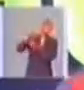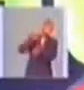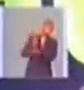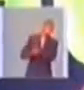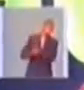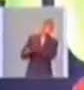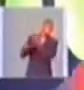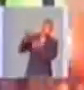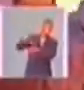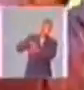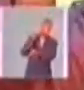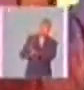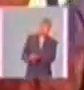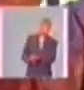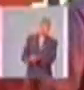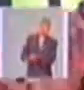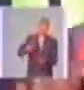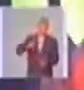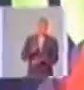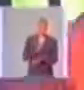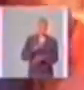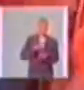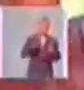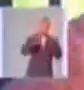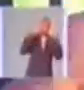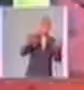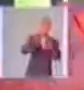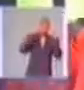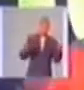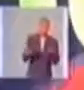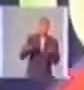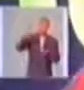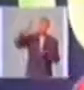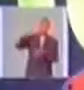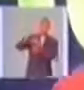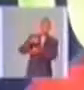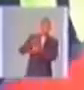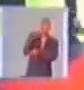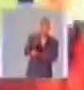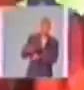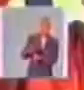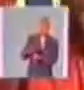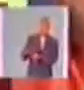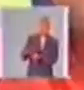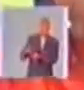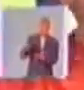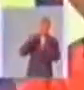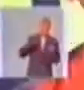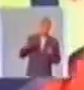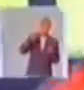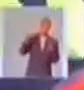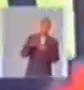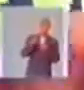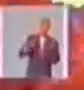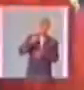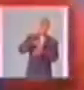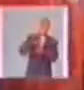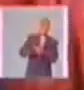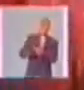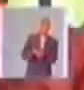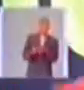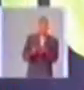kanepa no yen so called orthodox churches no emu dia hin and na jetact kanepa no. Let me give